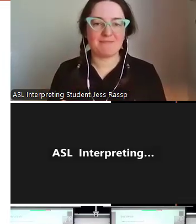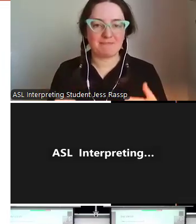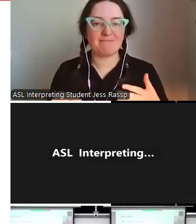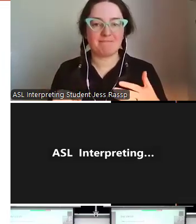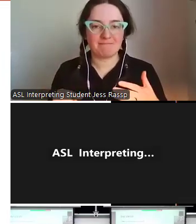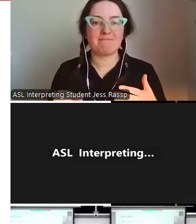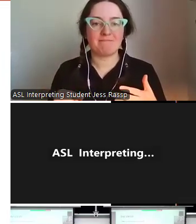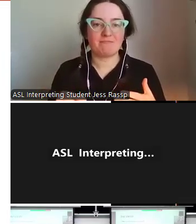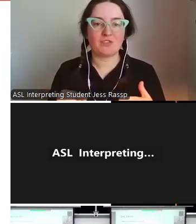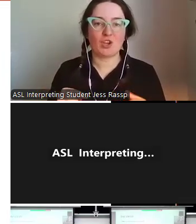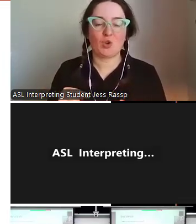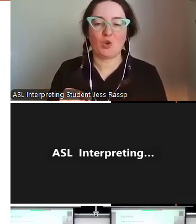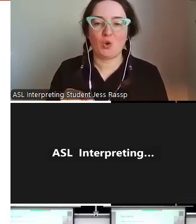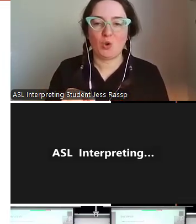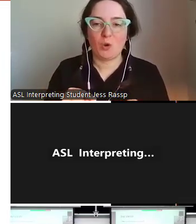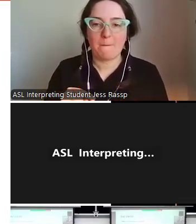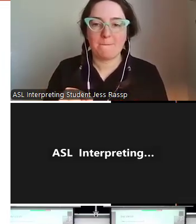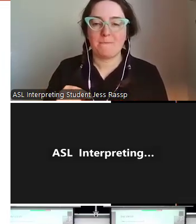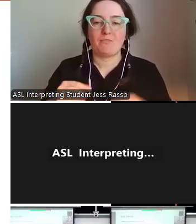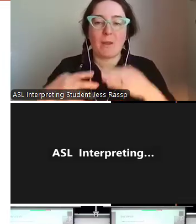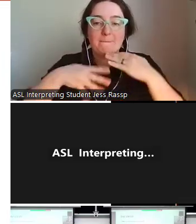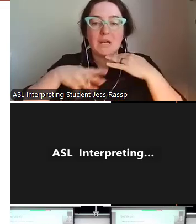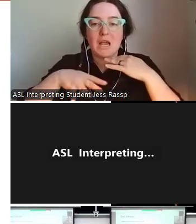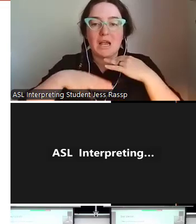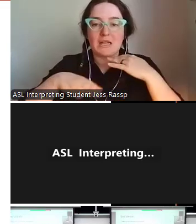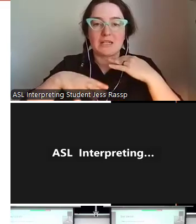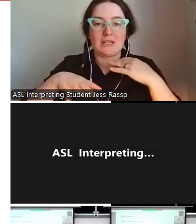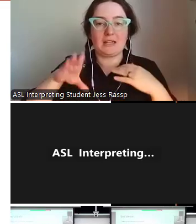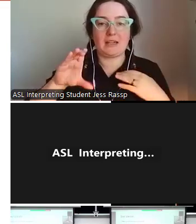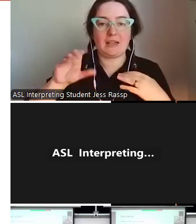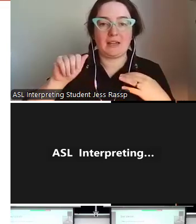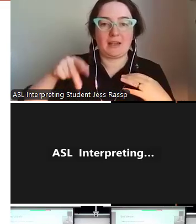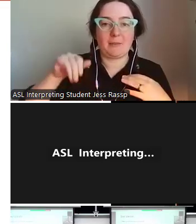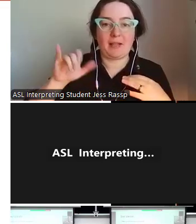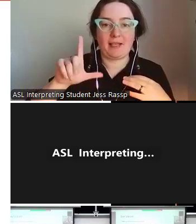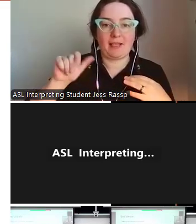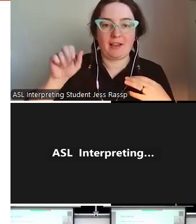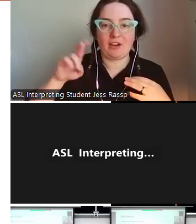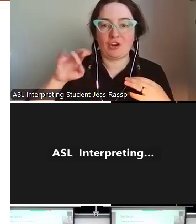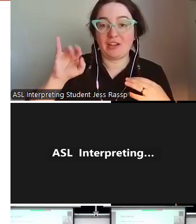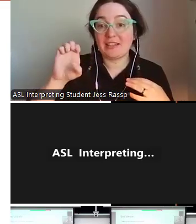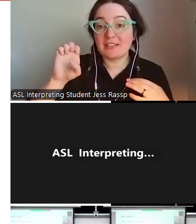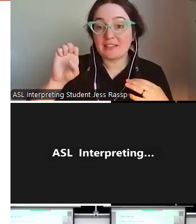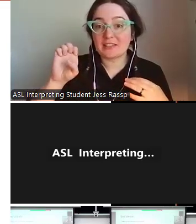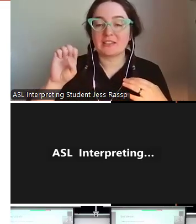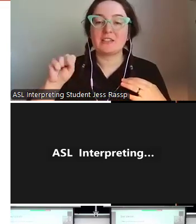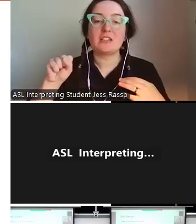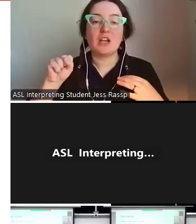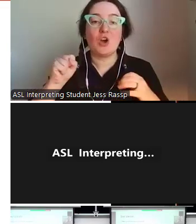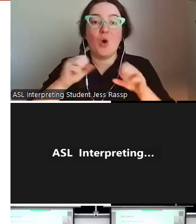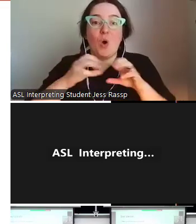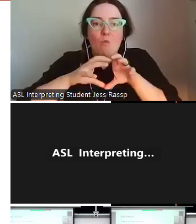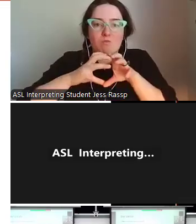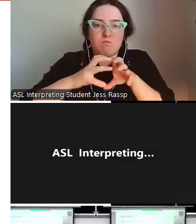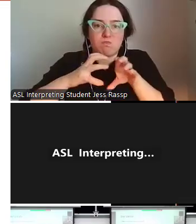what's produced in a normal allergic reaction to something, but it actually has histamine that it will give